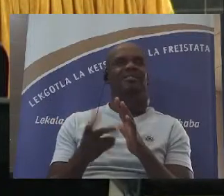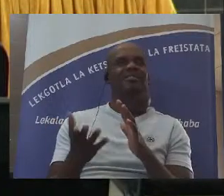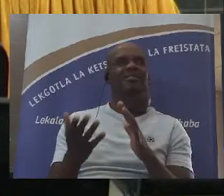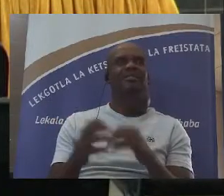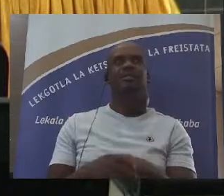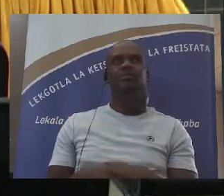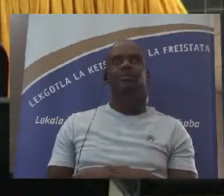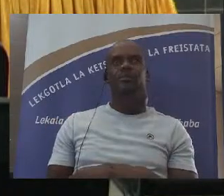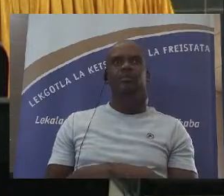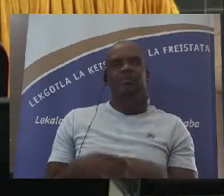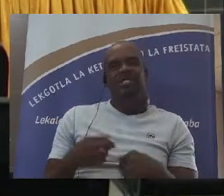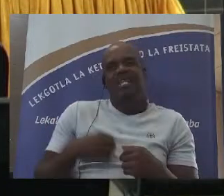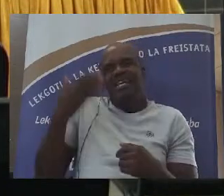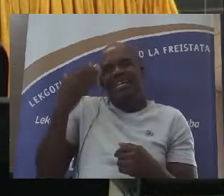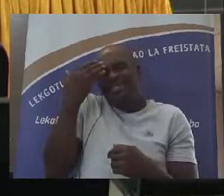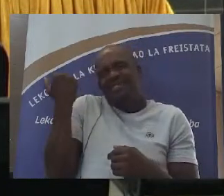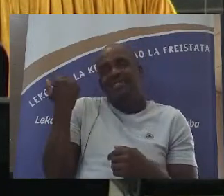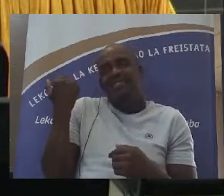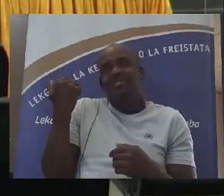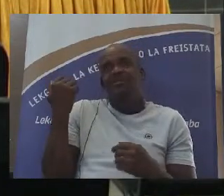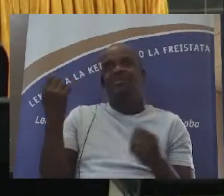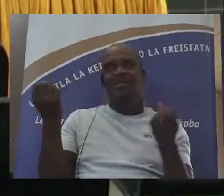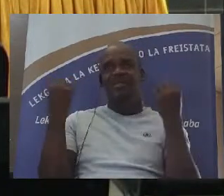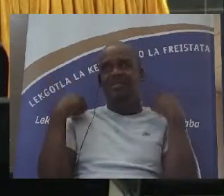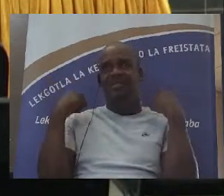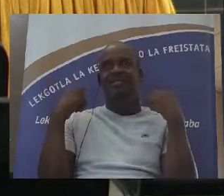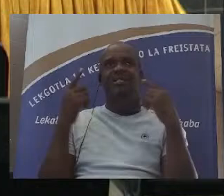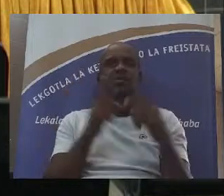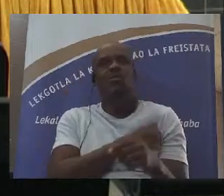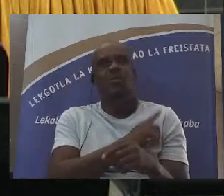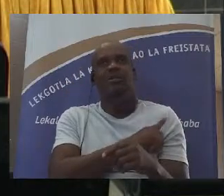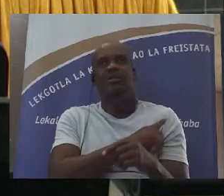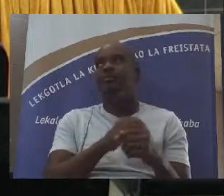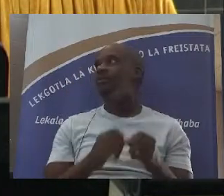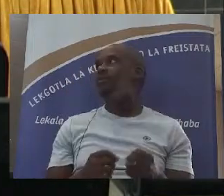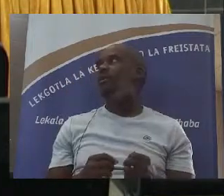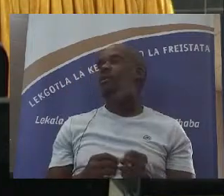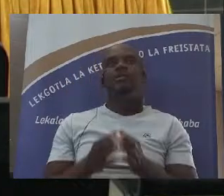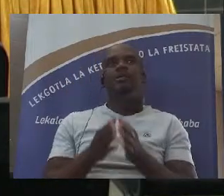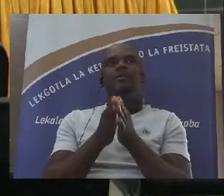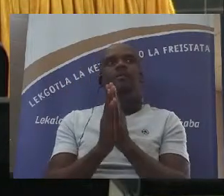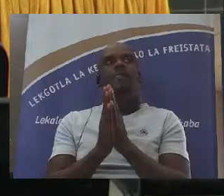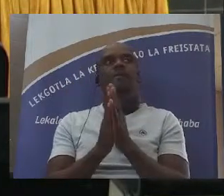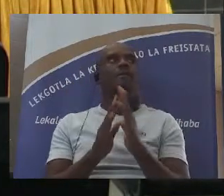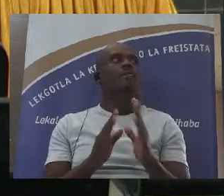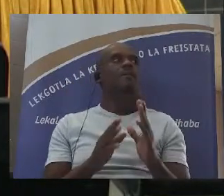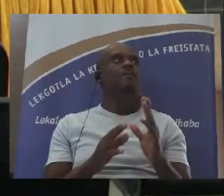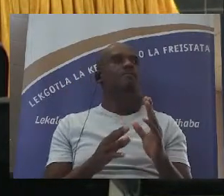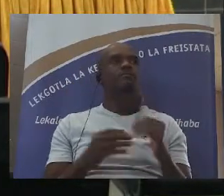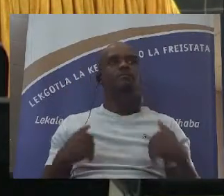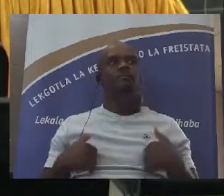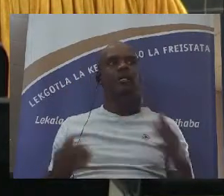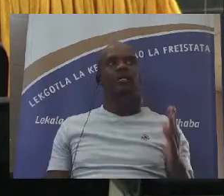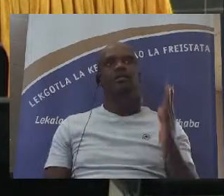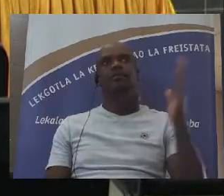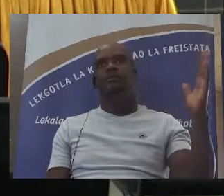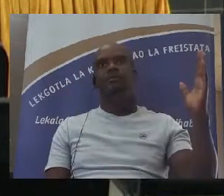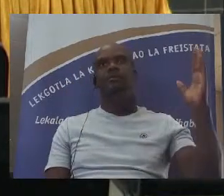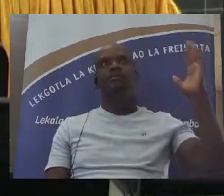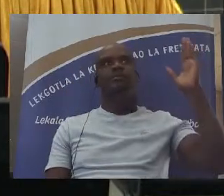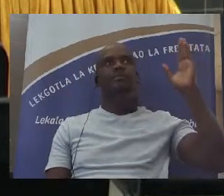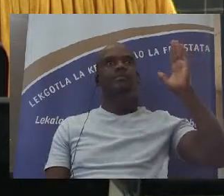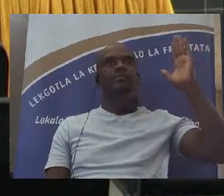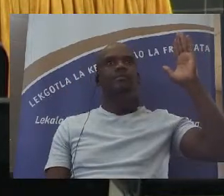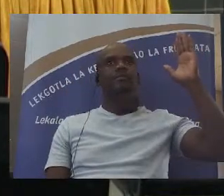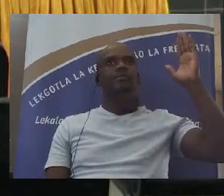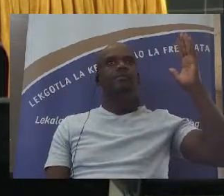understand why ba ile ka ntle. Ke kopa hore ke qale ka mona matsoho a batho ba batlang ho bua. Number